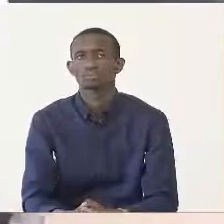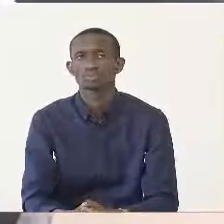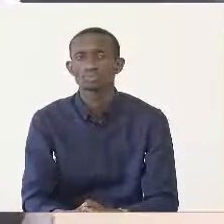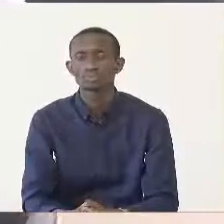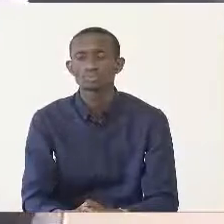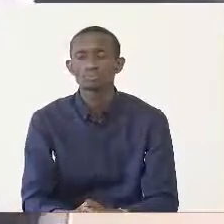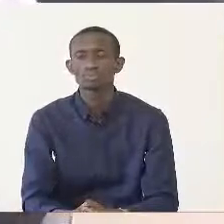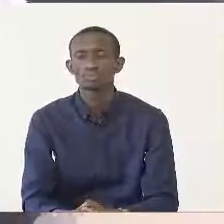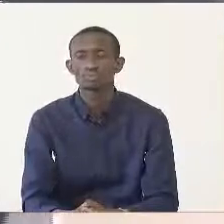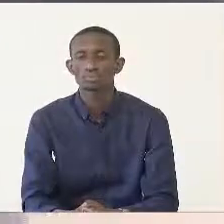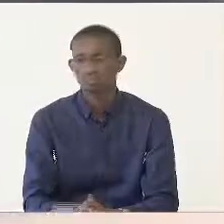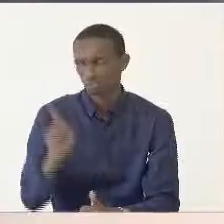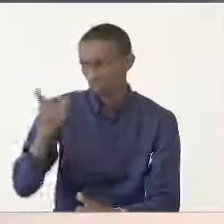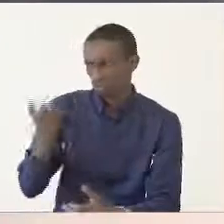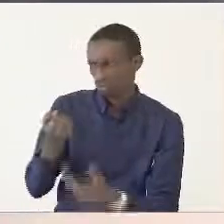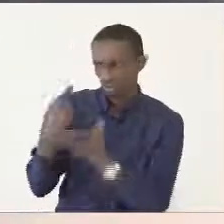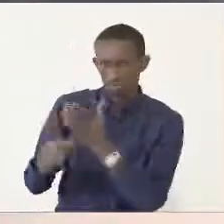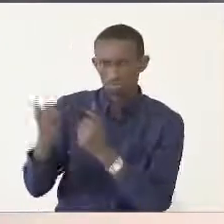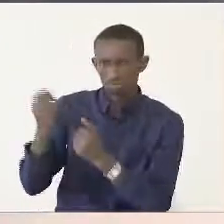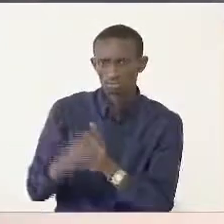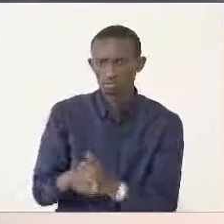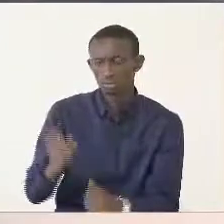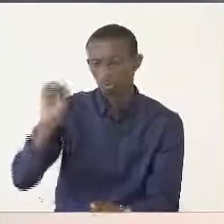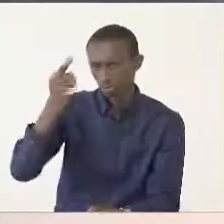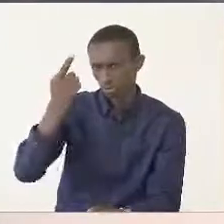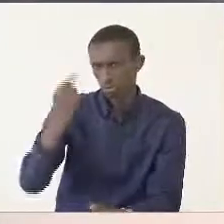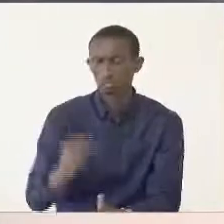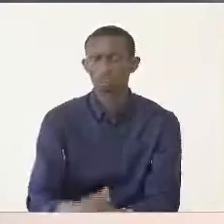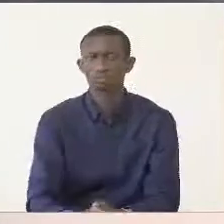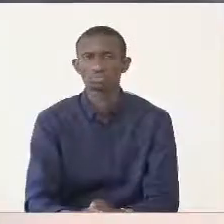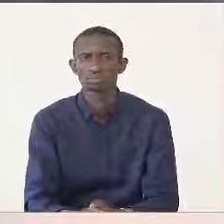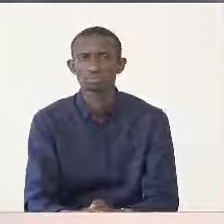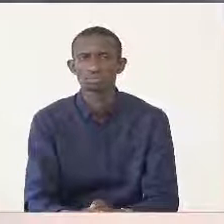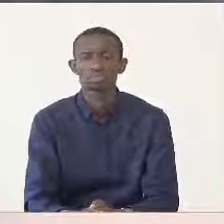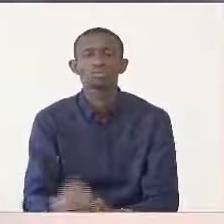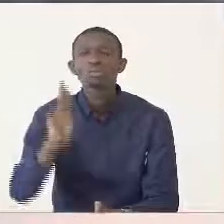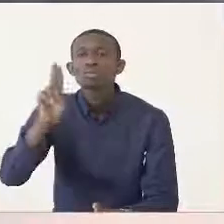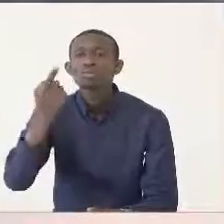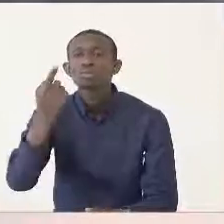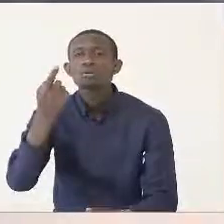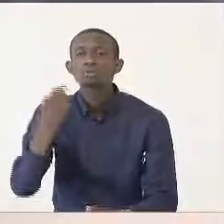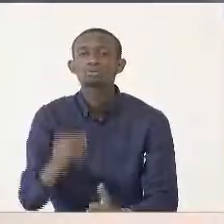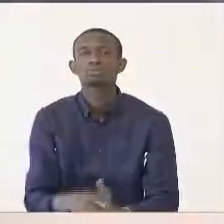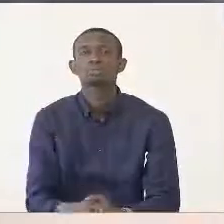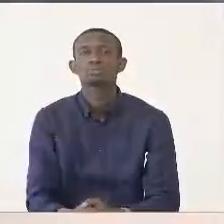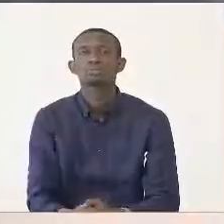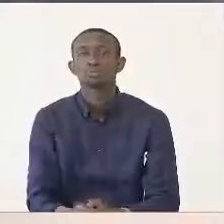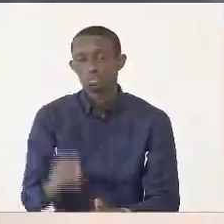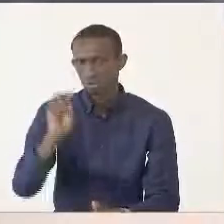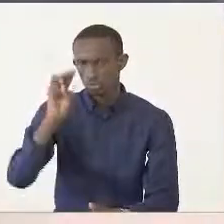y-axis, what do we have? We have this is M1, then U1y